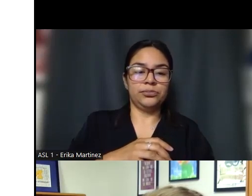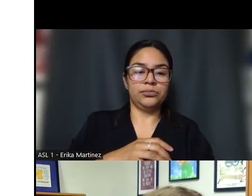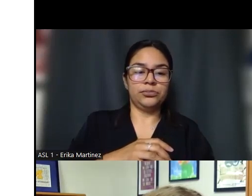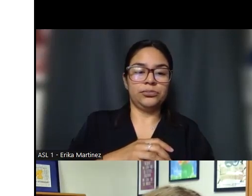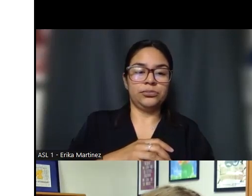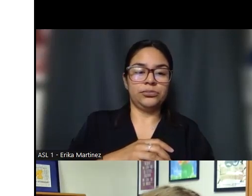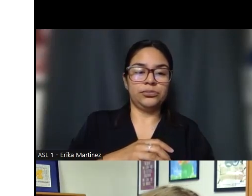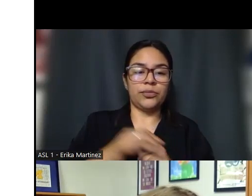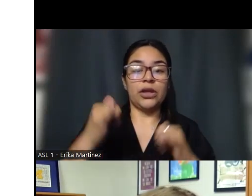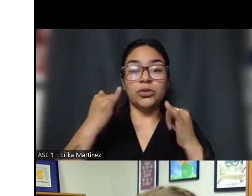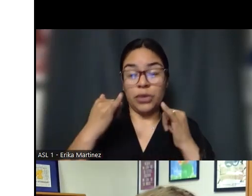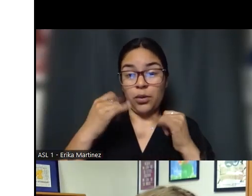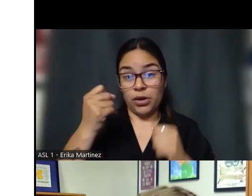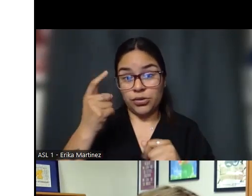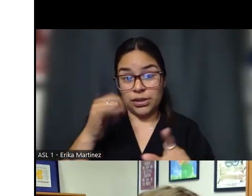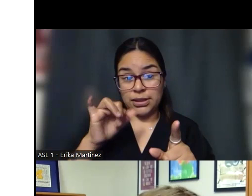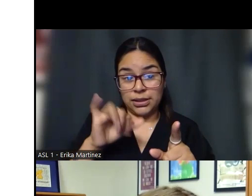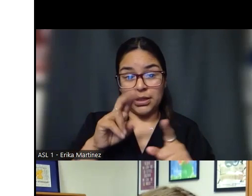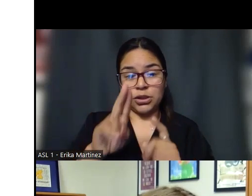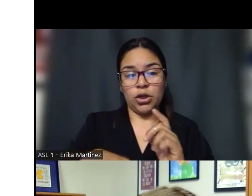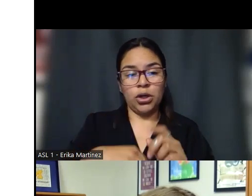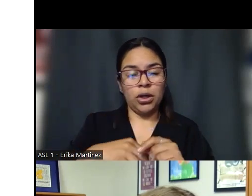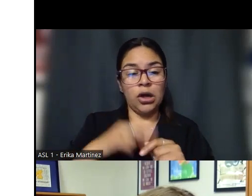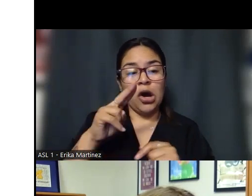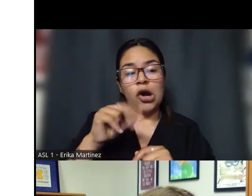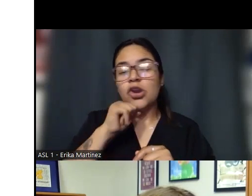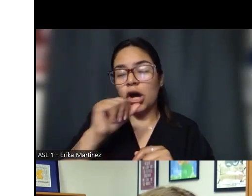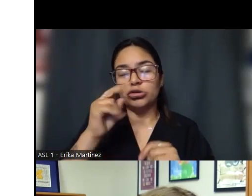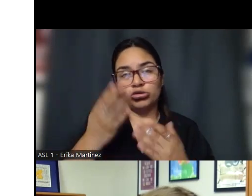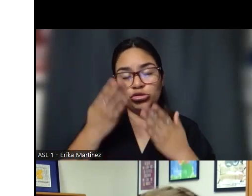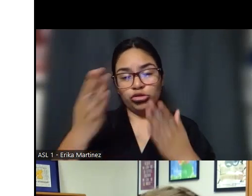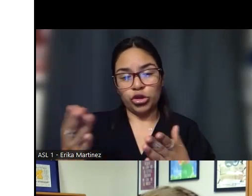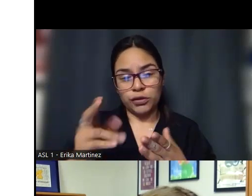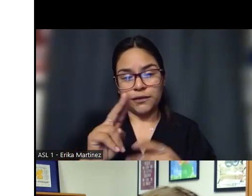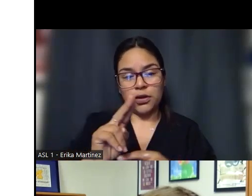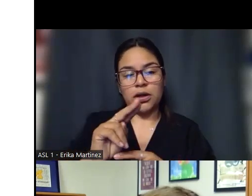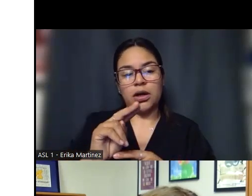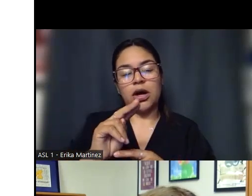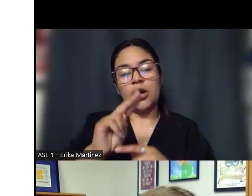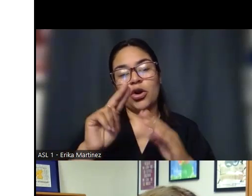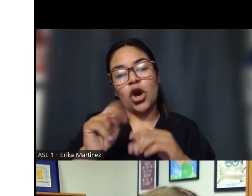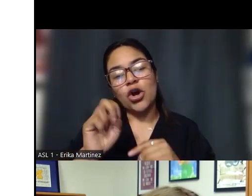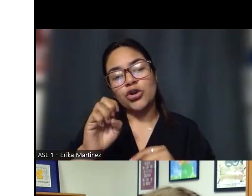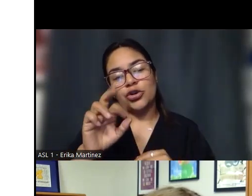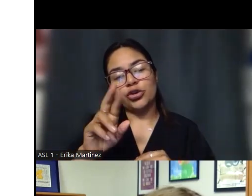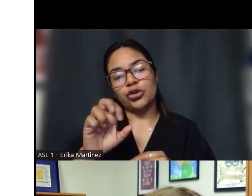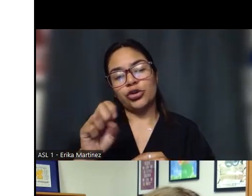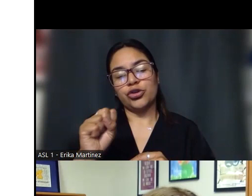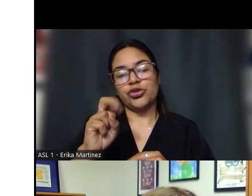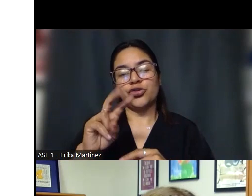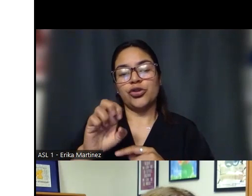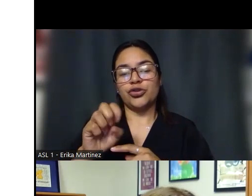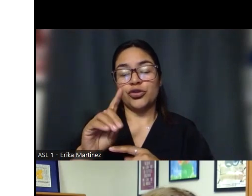The Underserved Victim Advocacy and Outreach Program is an advocacy program, a direct service